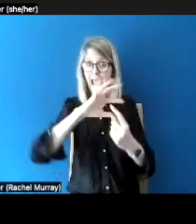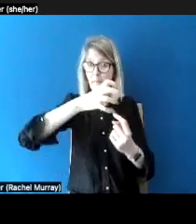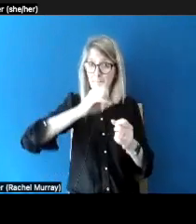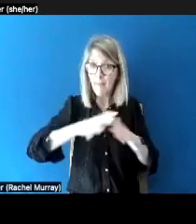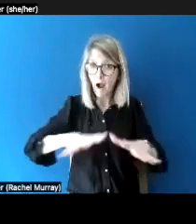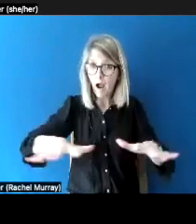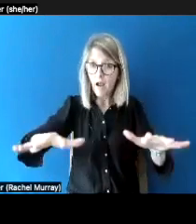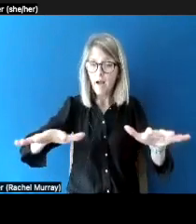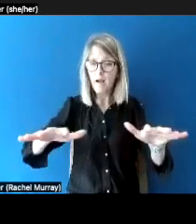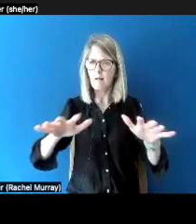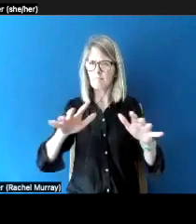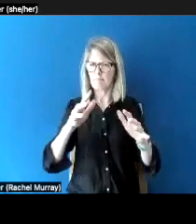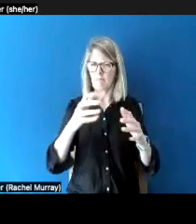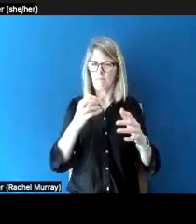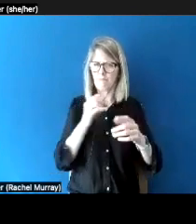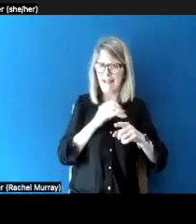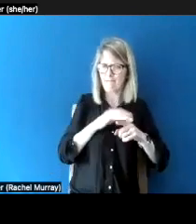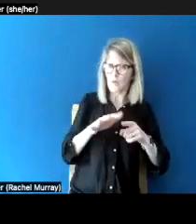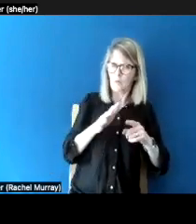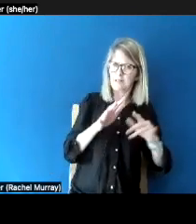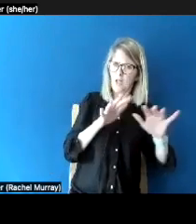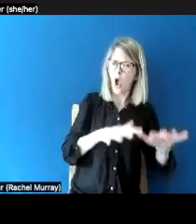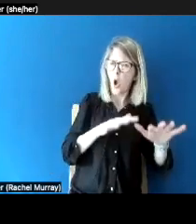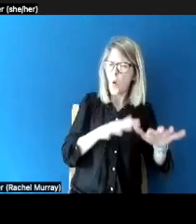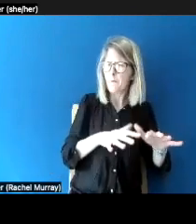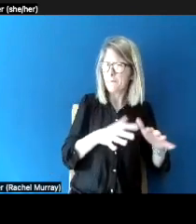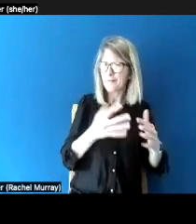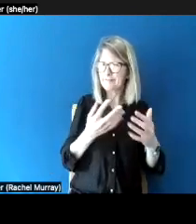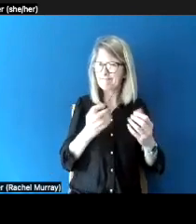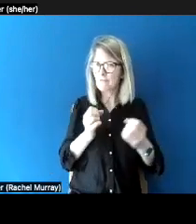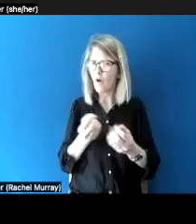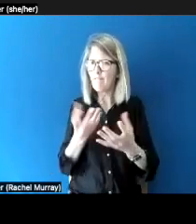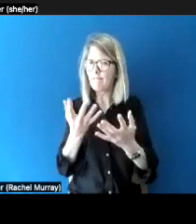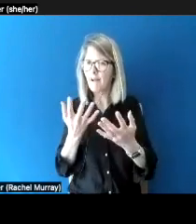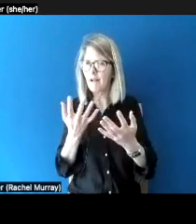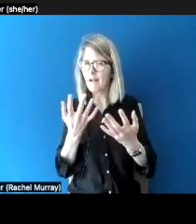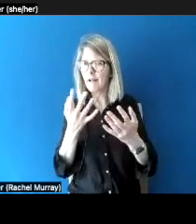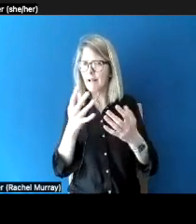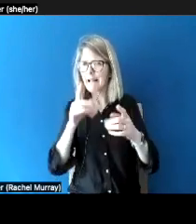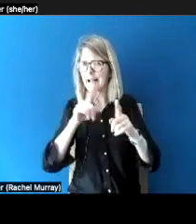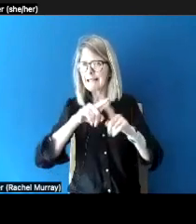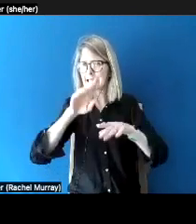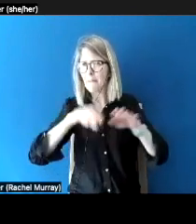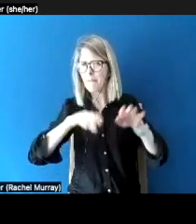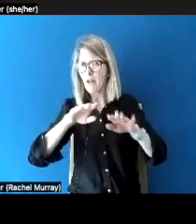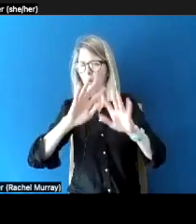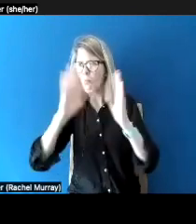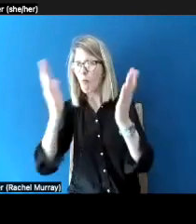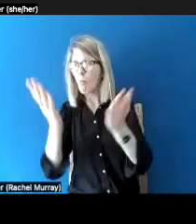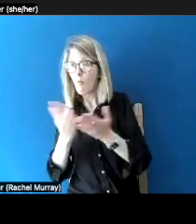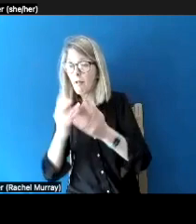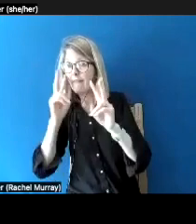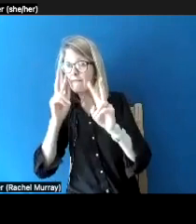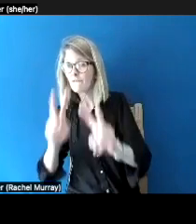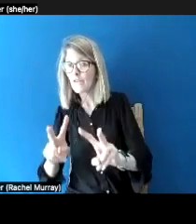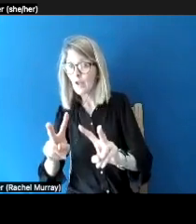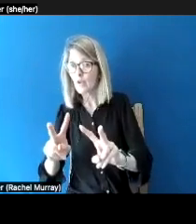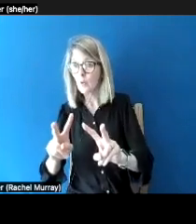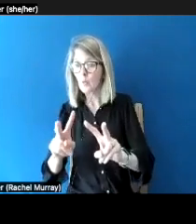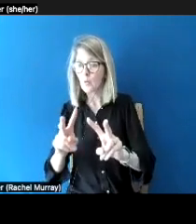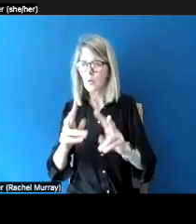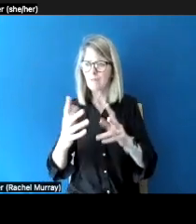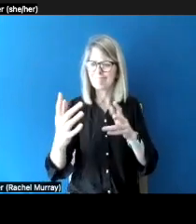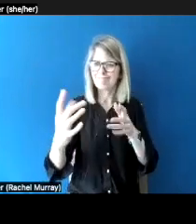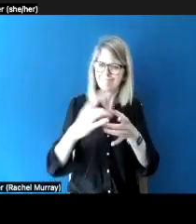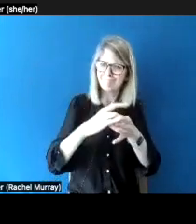influences back home of a similar worldview of how it's being held domestically?